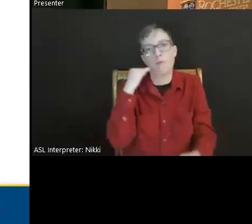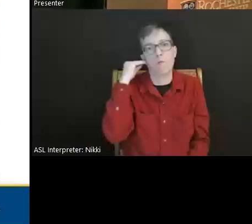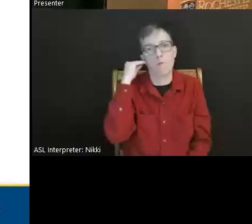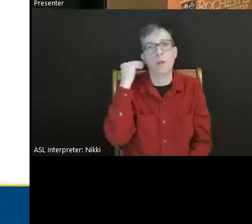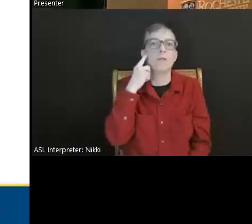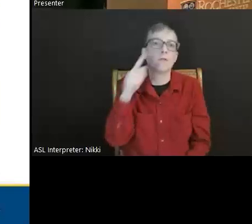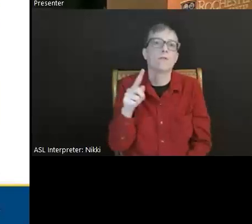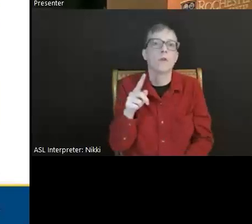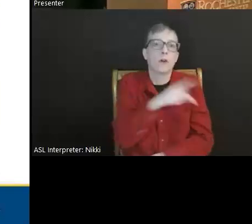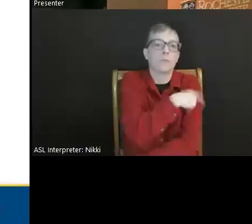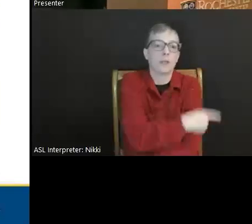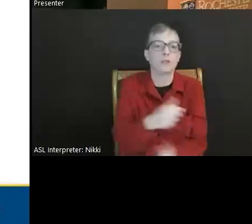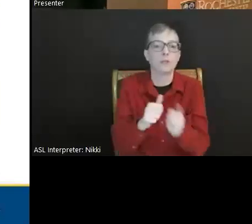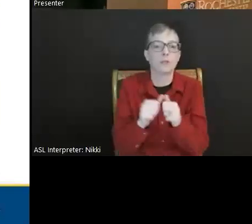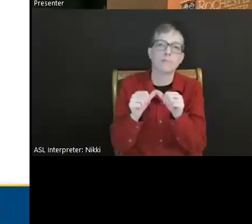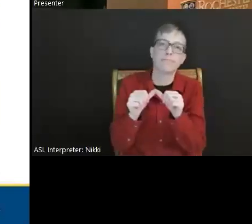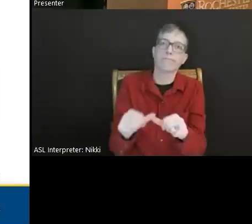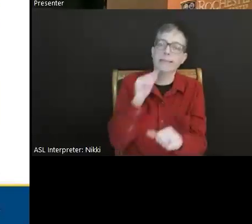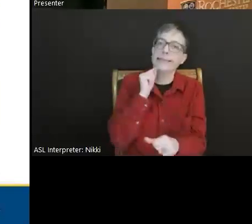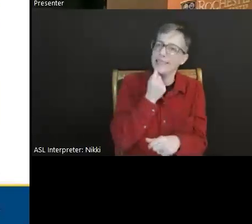illness. We offer medication management,